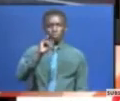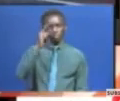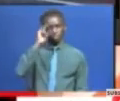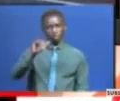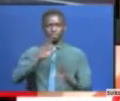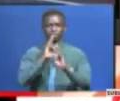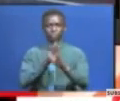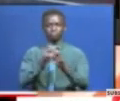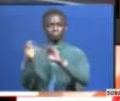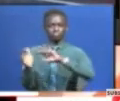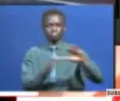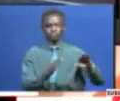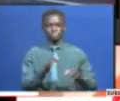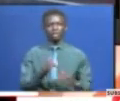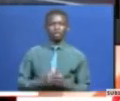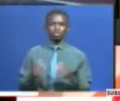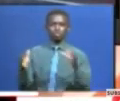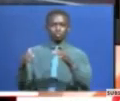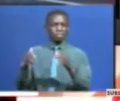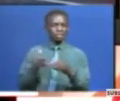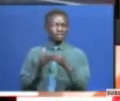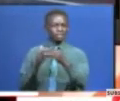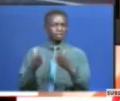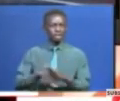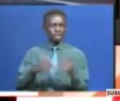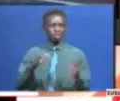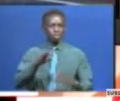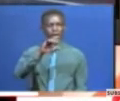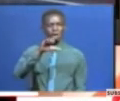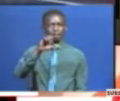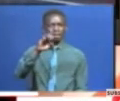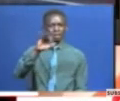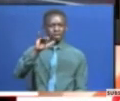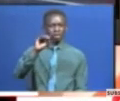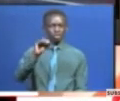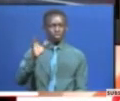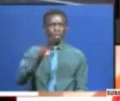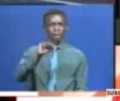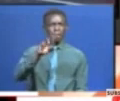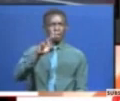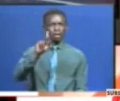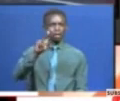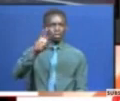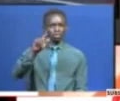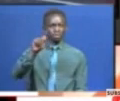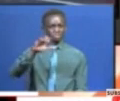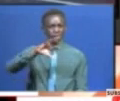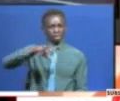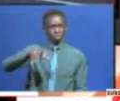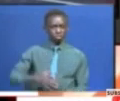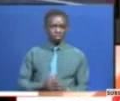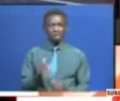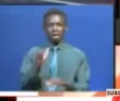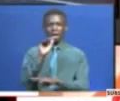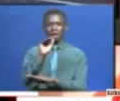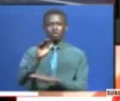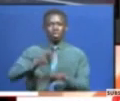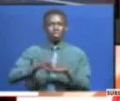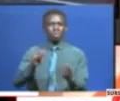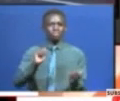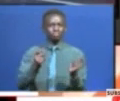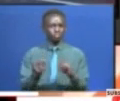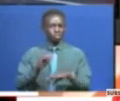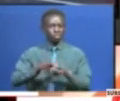A section of leaders from Elgeyo Marakwet County are calling for enactment of laws and amendments on some clauses in the